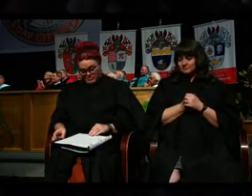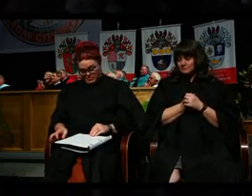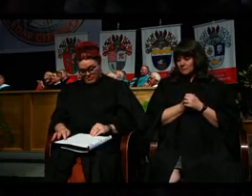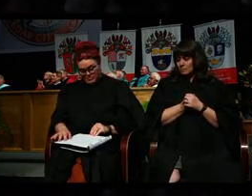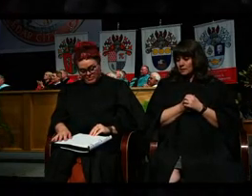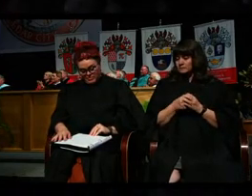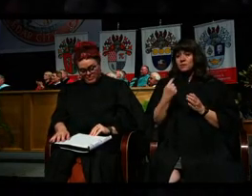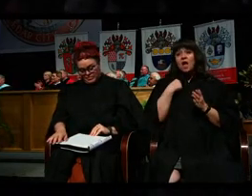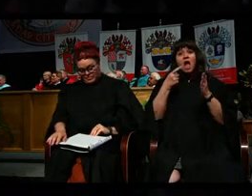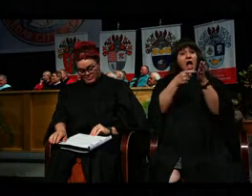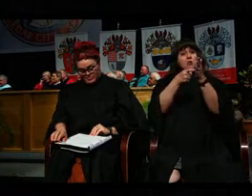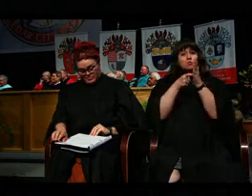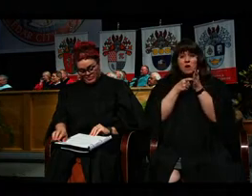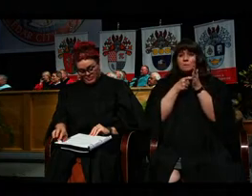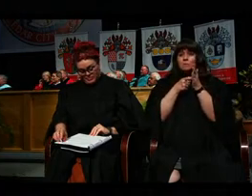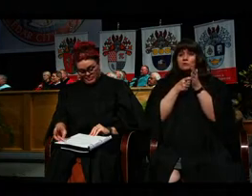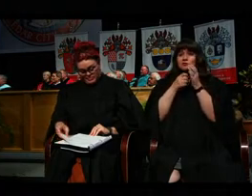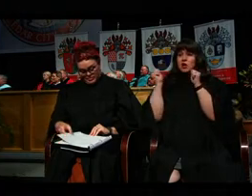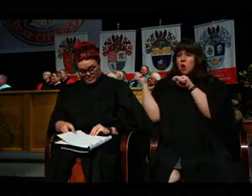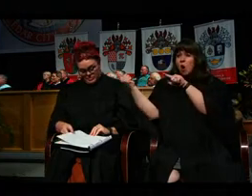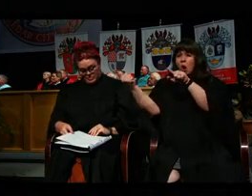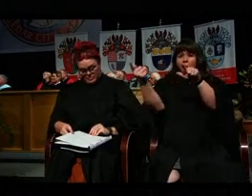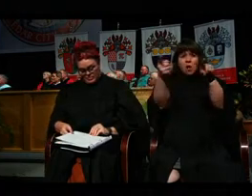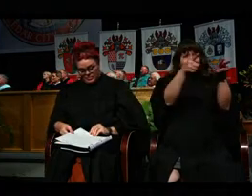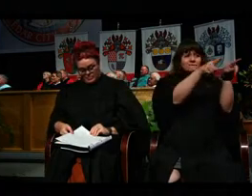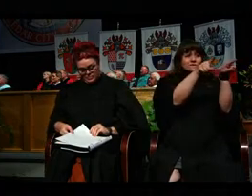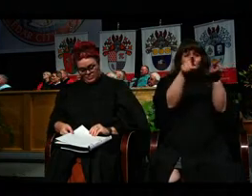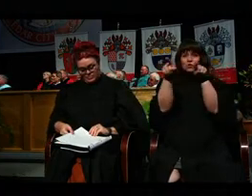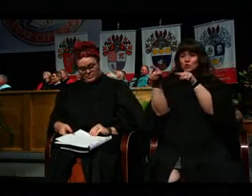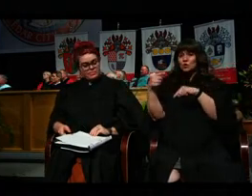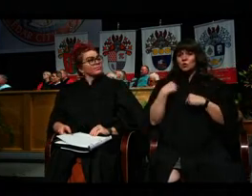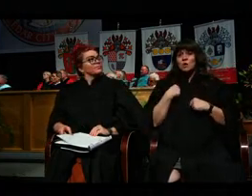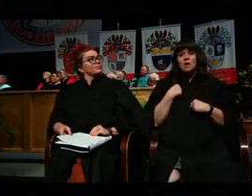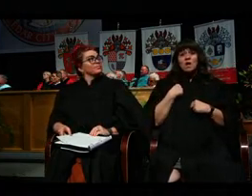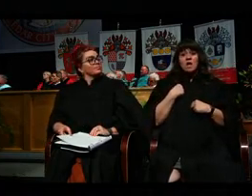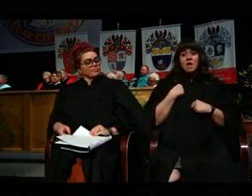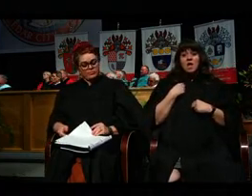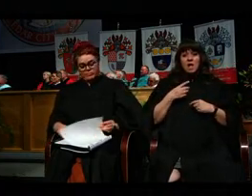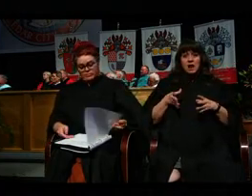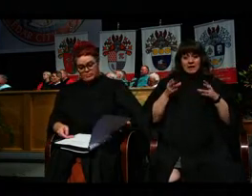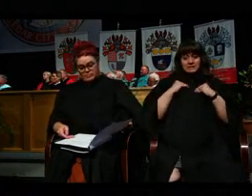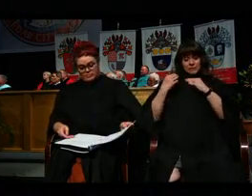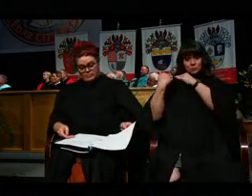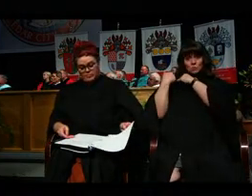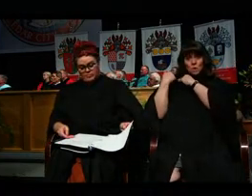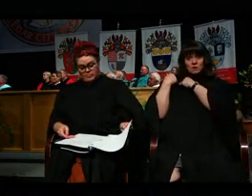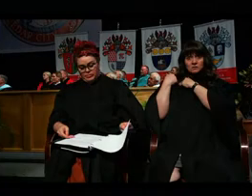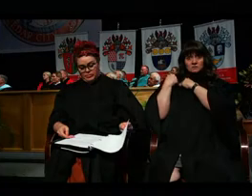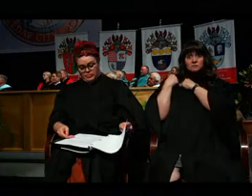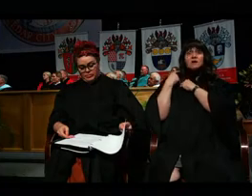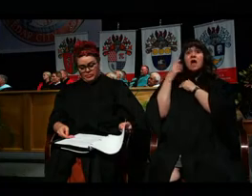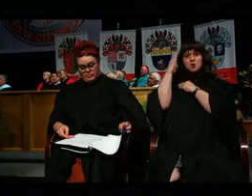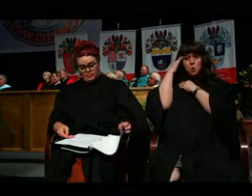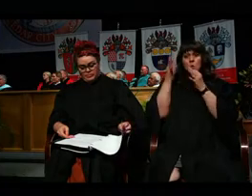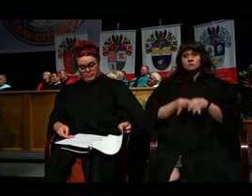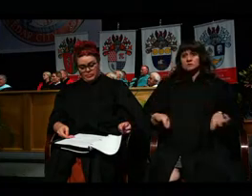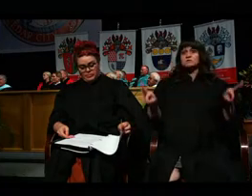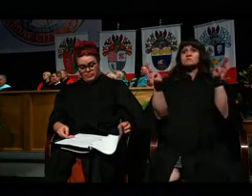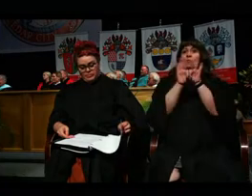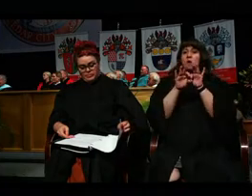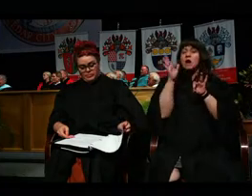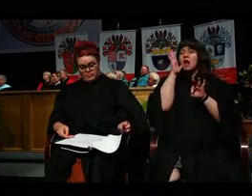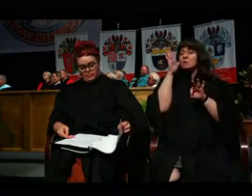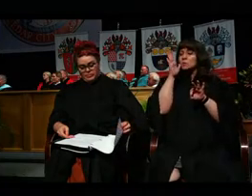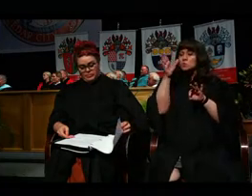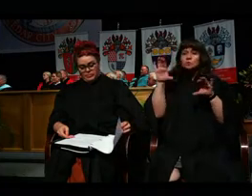I represent all of you, and I do not take this responsibility lightly, and I will do all I can to maintain your trust